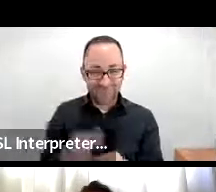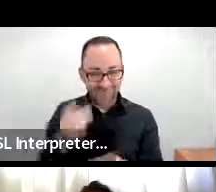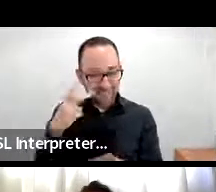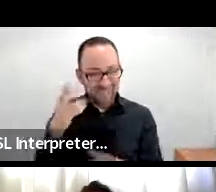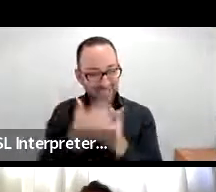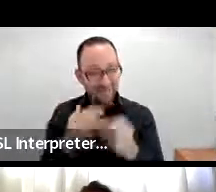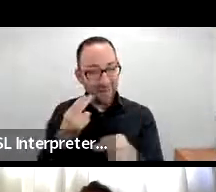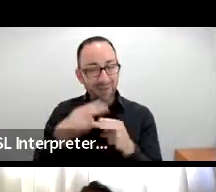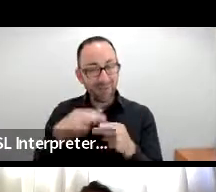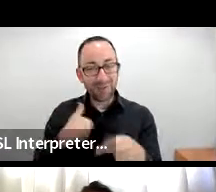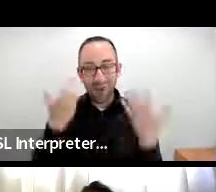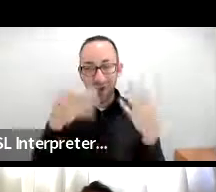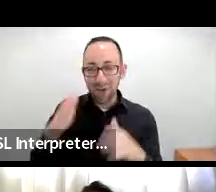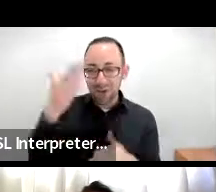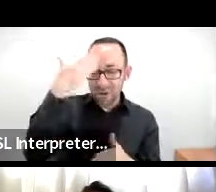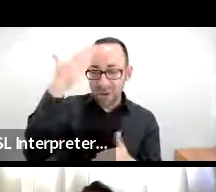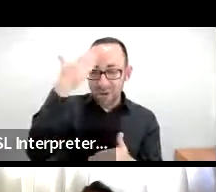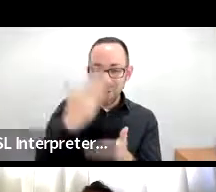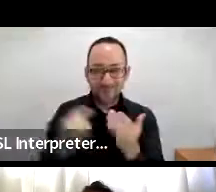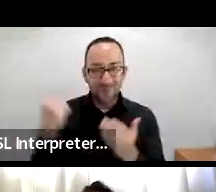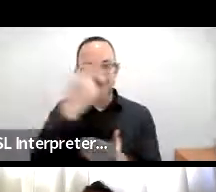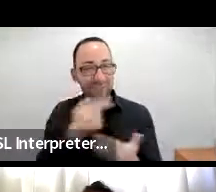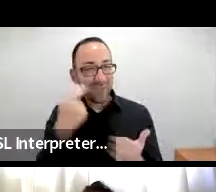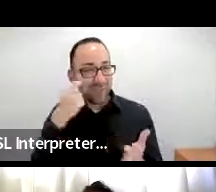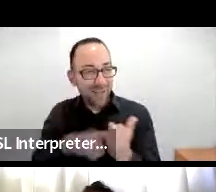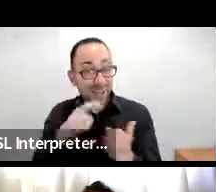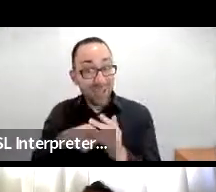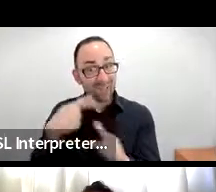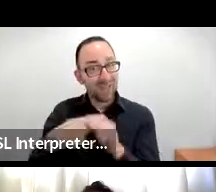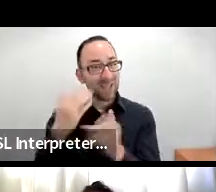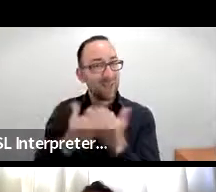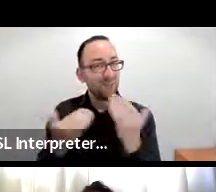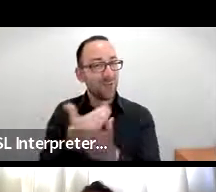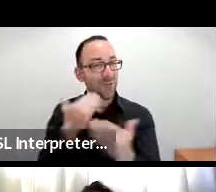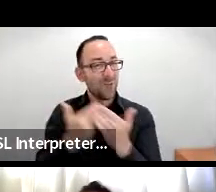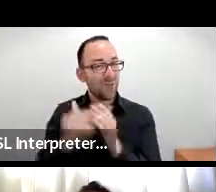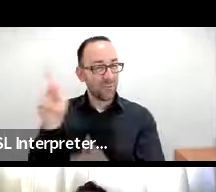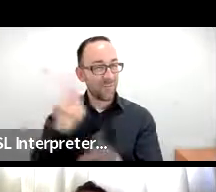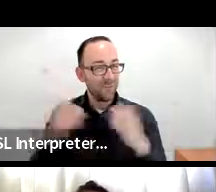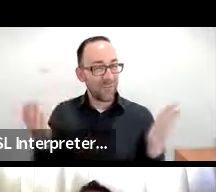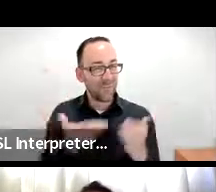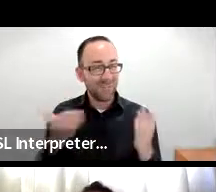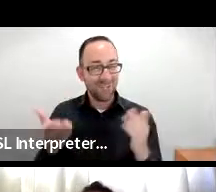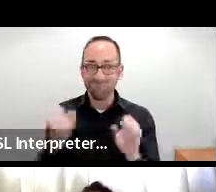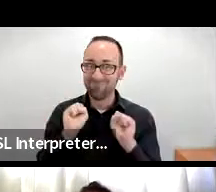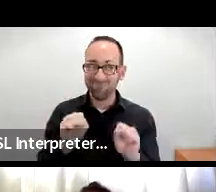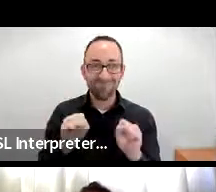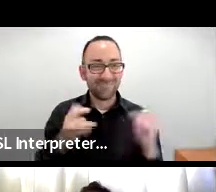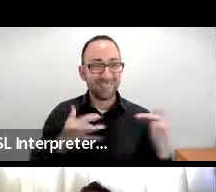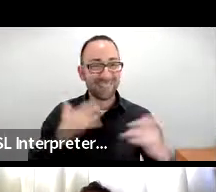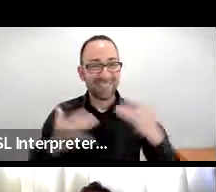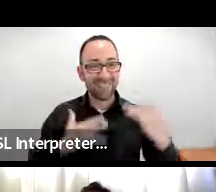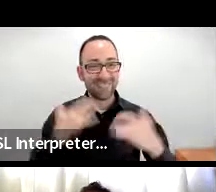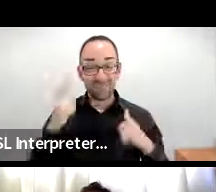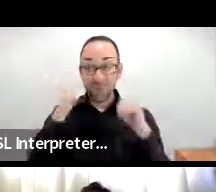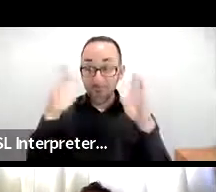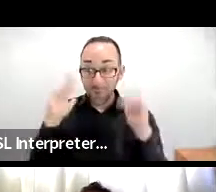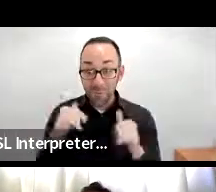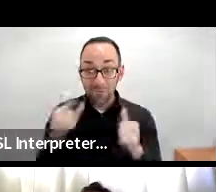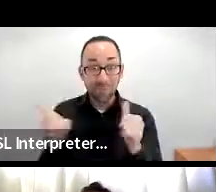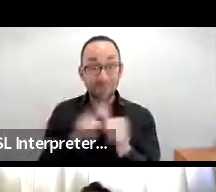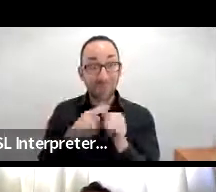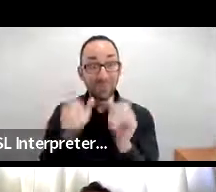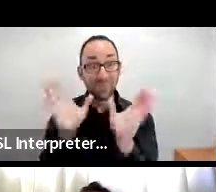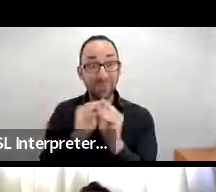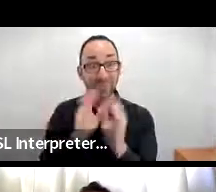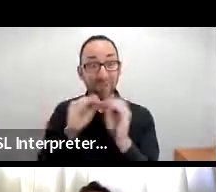and faces and a lot of new families as well. And so we are very excited, and hopefully we'll have our first